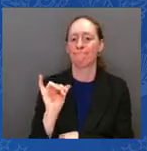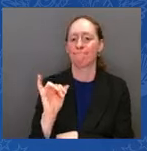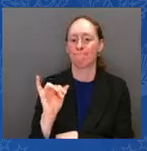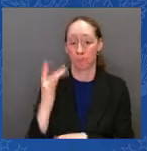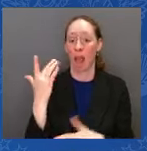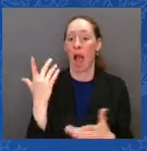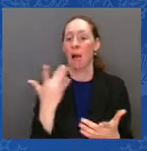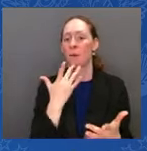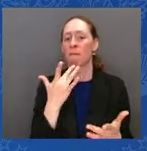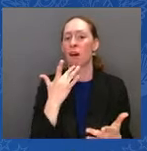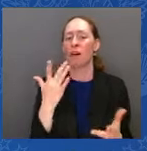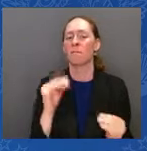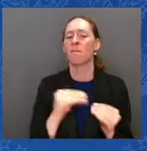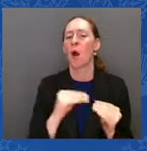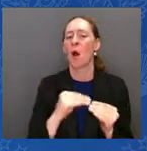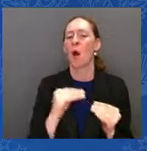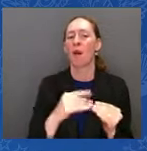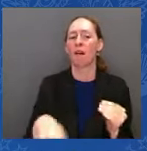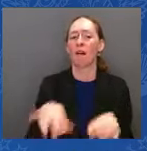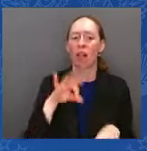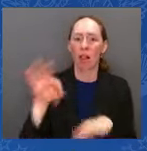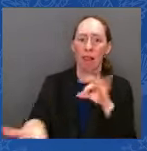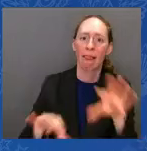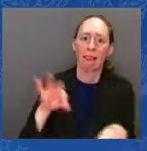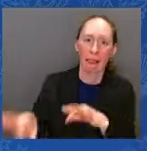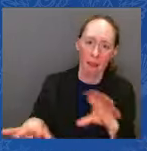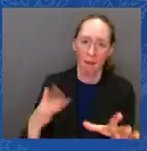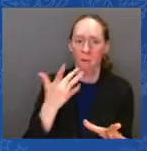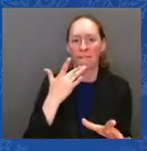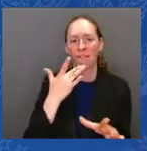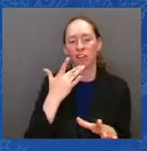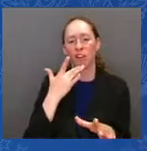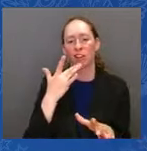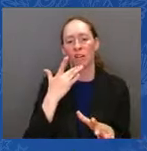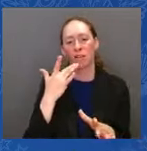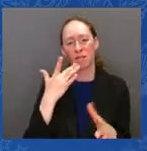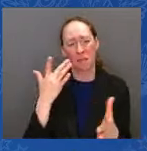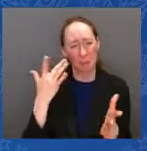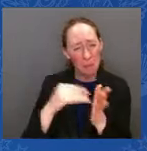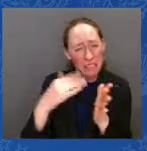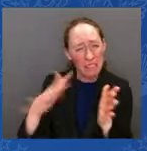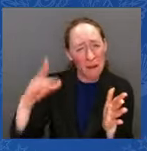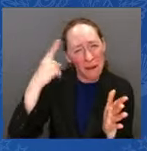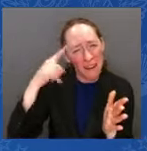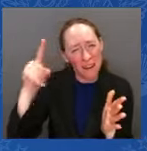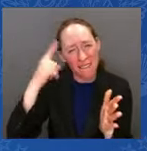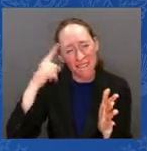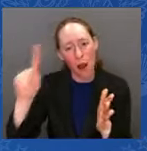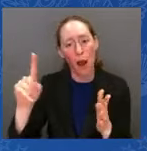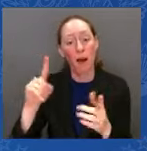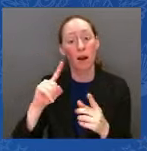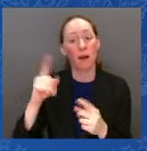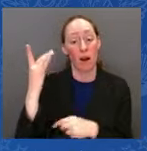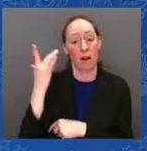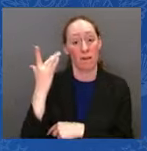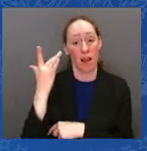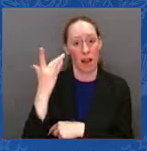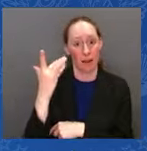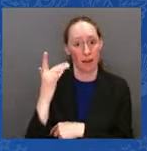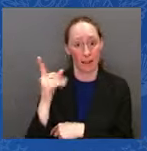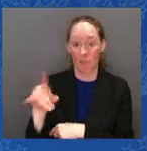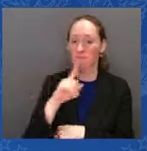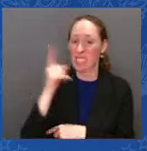route. They say it costs too much, but the truth is it's too successful. And here's the real truth. Big oil